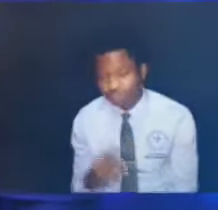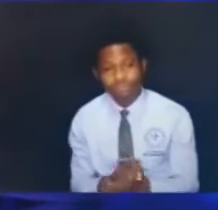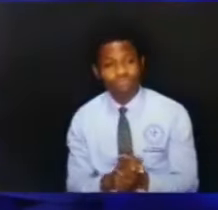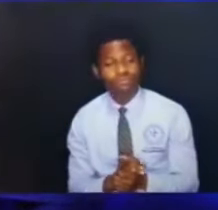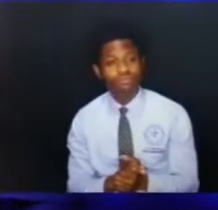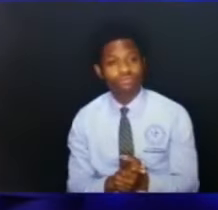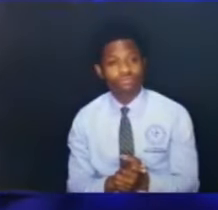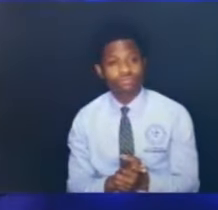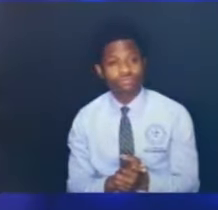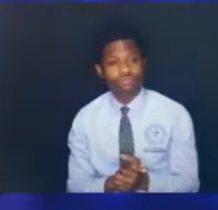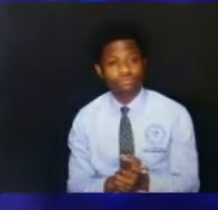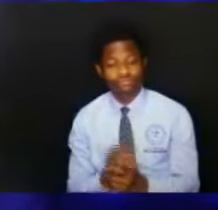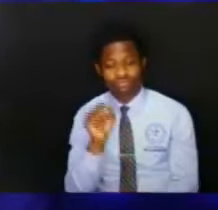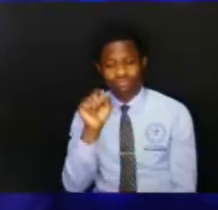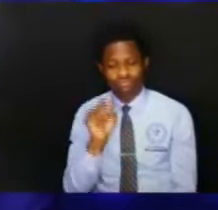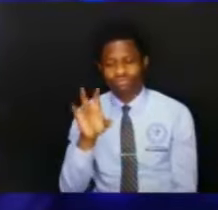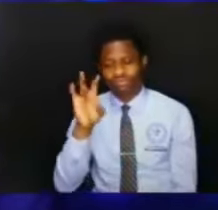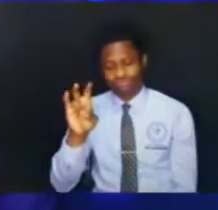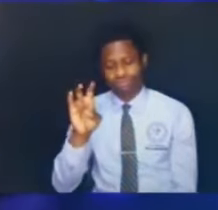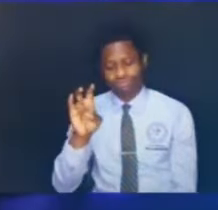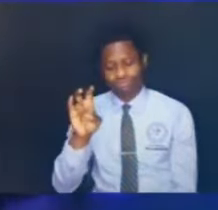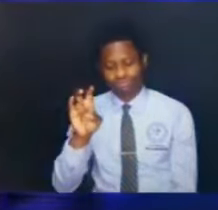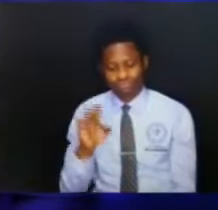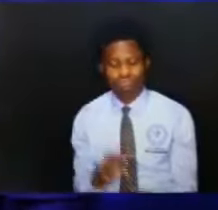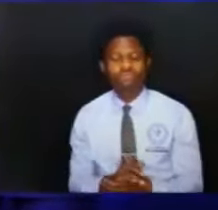there I'll take from verse